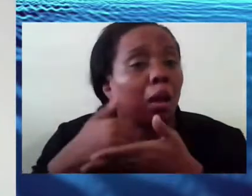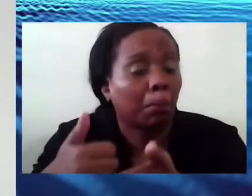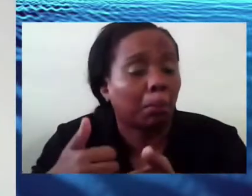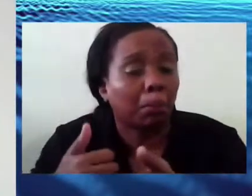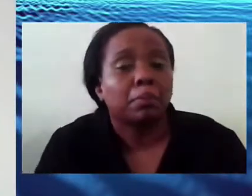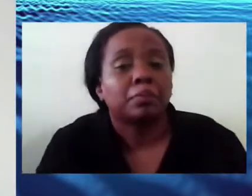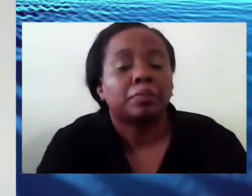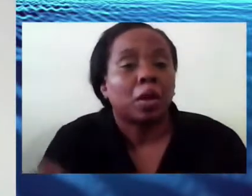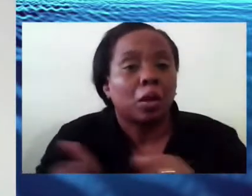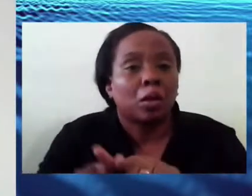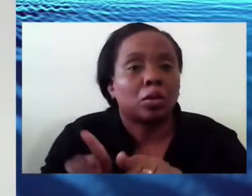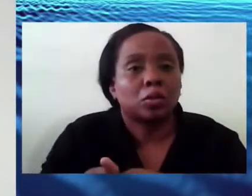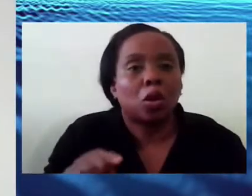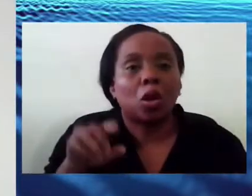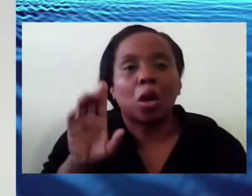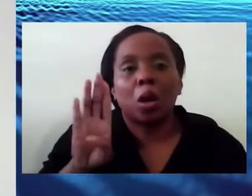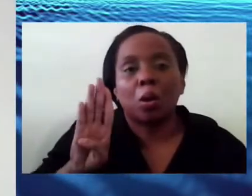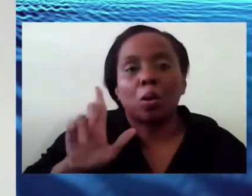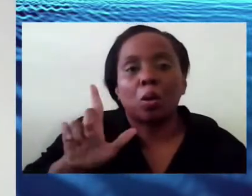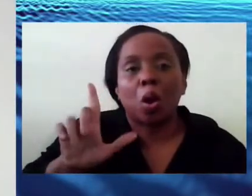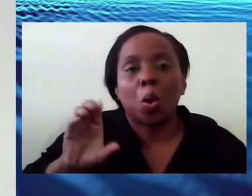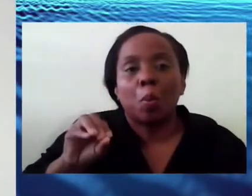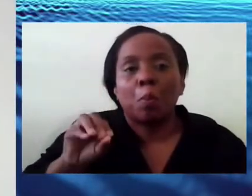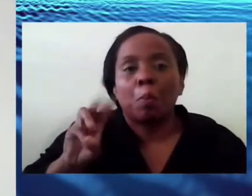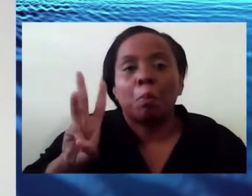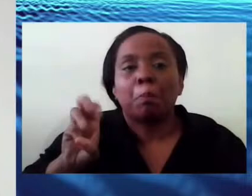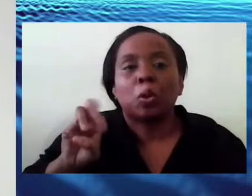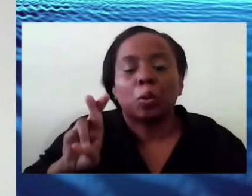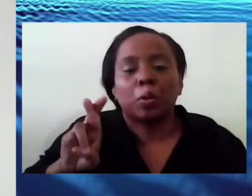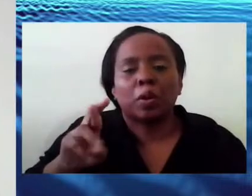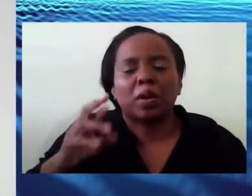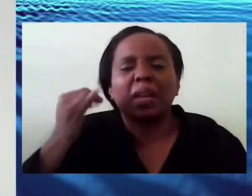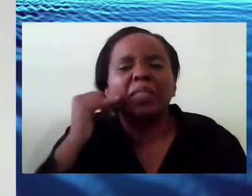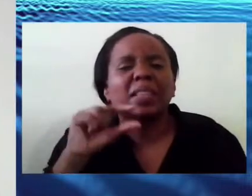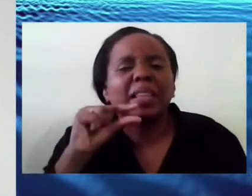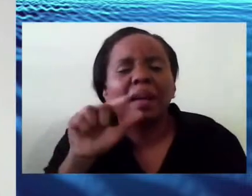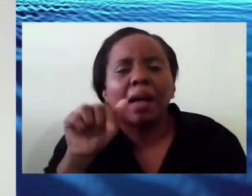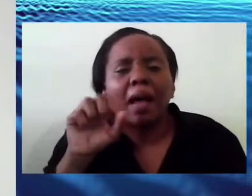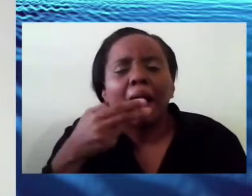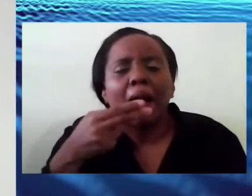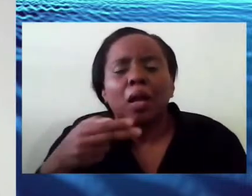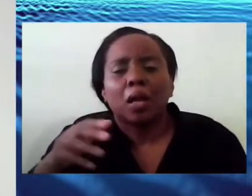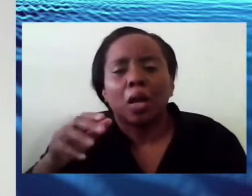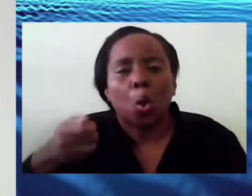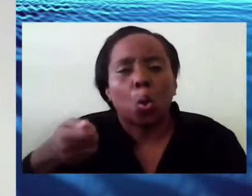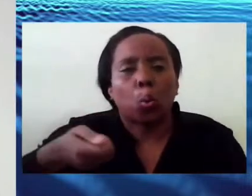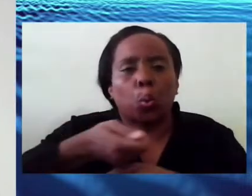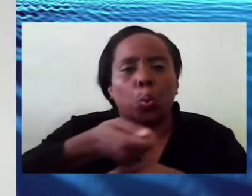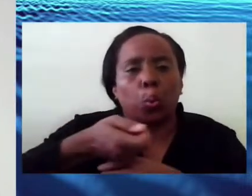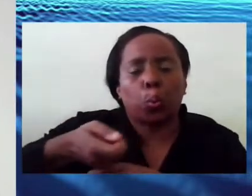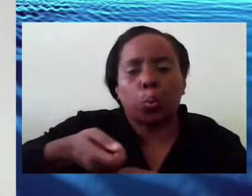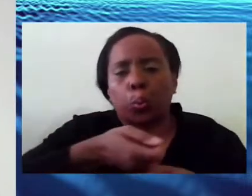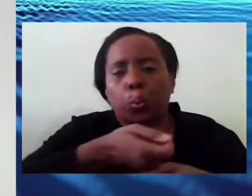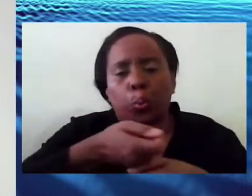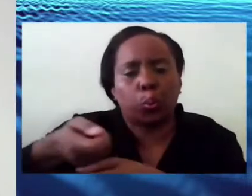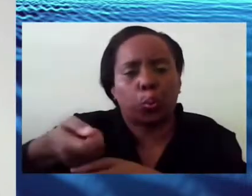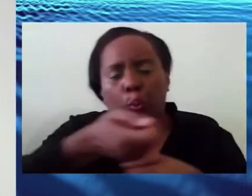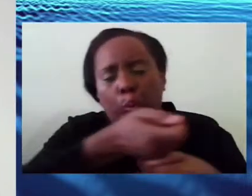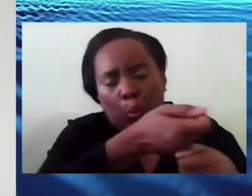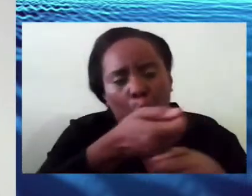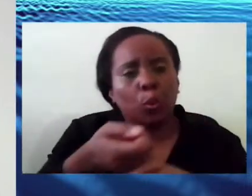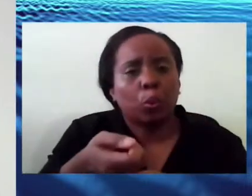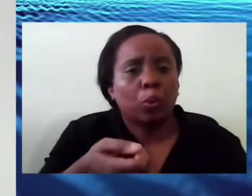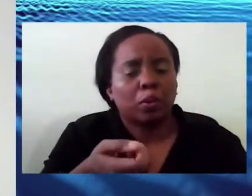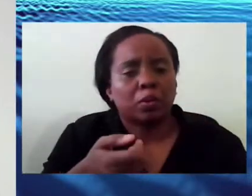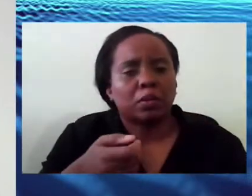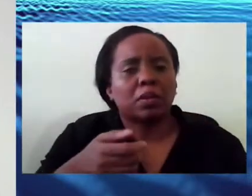sheep are. And then the other thing too is that you need to keep your animals under constant veterinary surveillance. Make sure